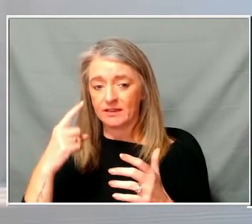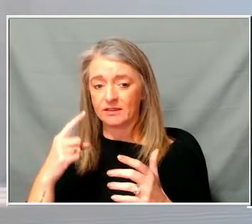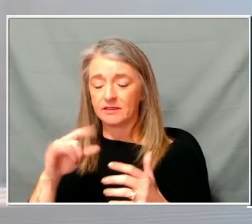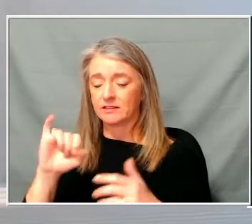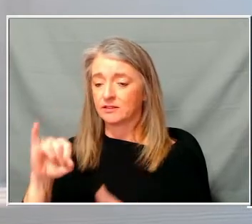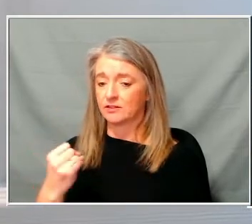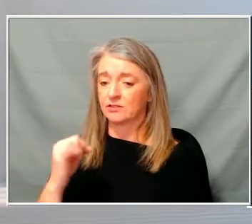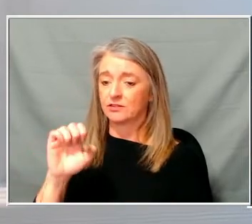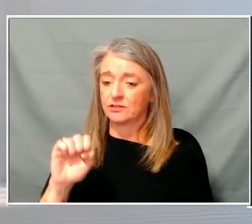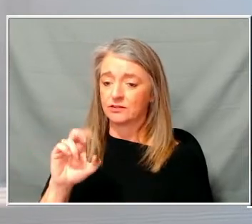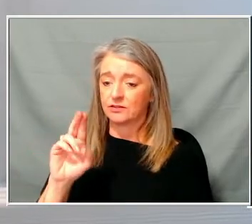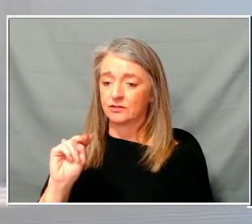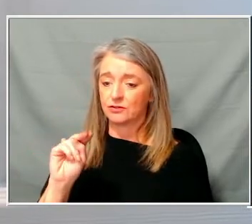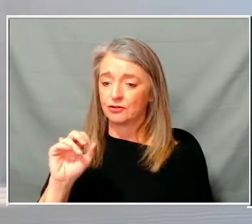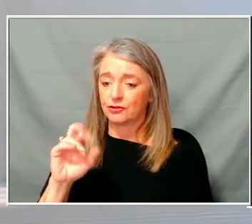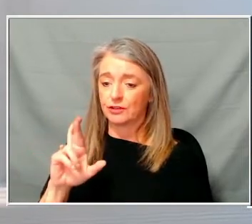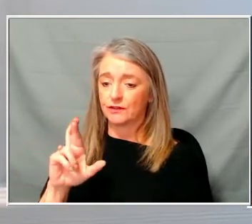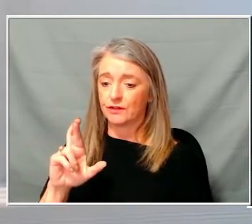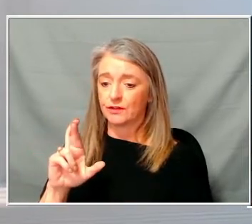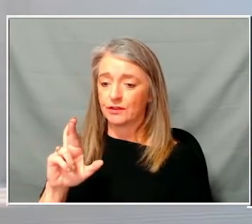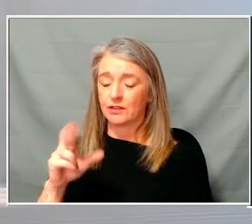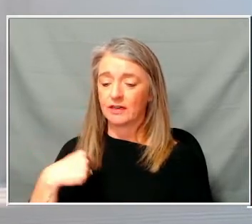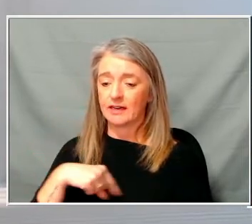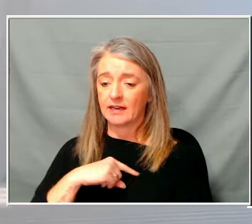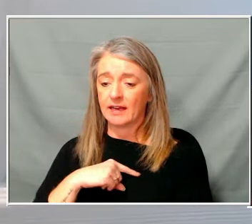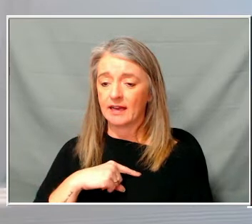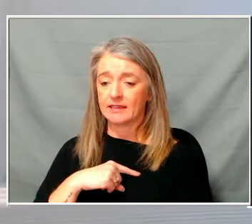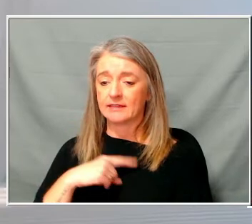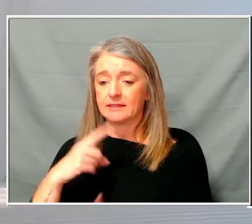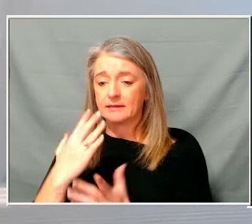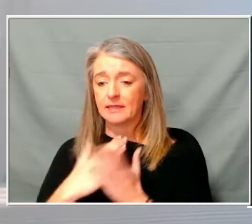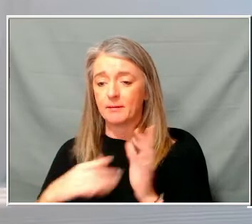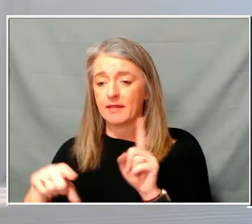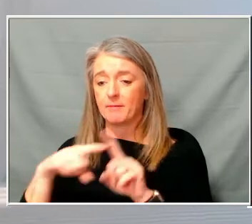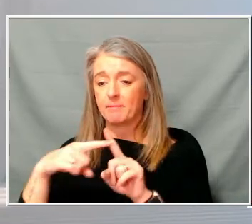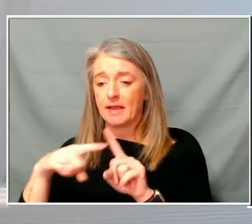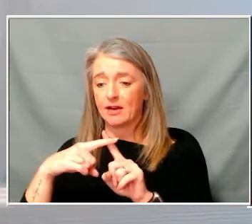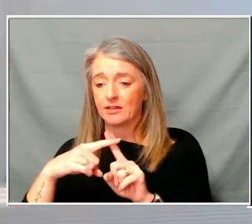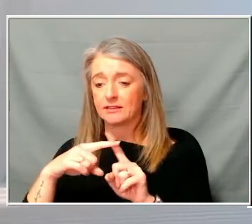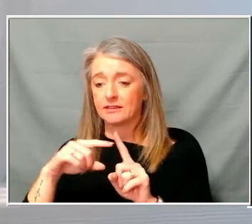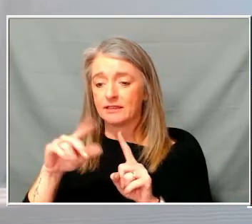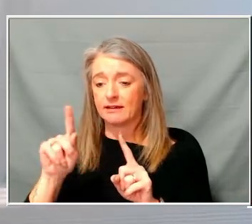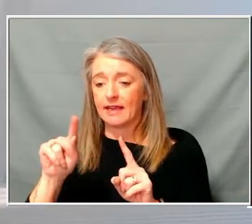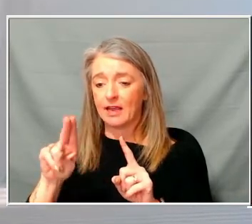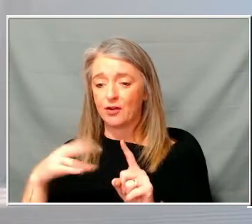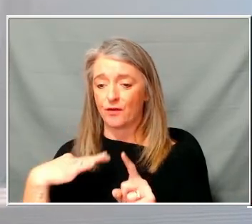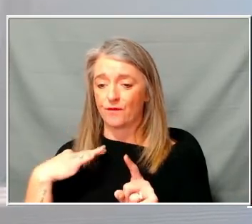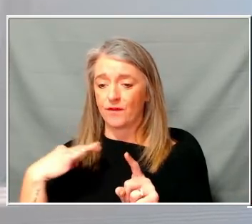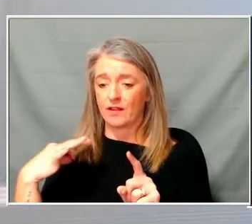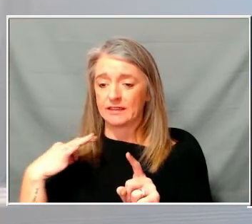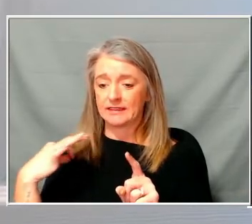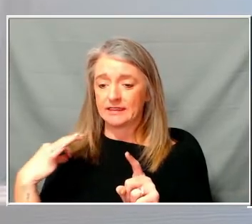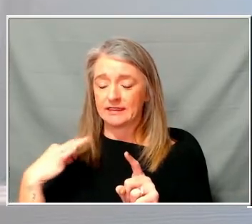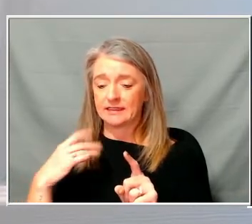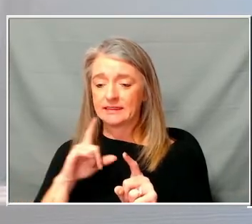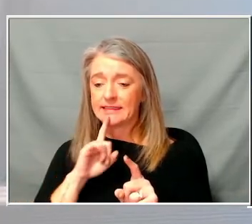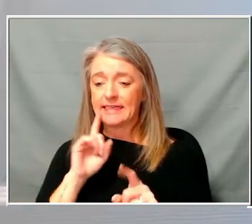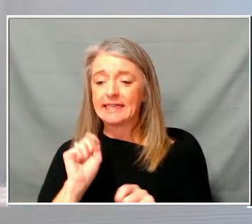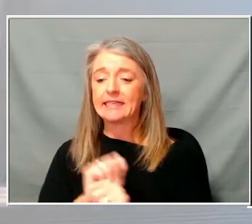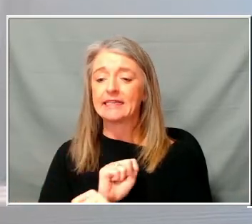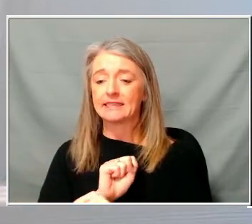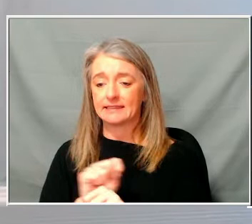Jennifer and I have mentioned some of the merits of volunteering at KU. It